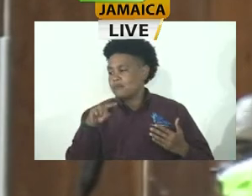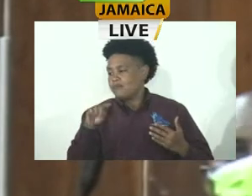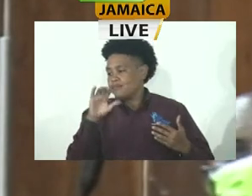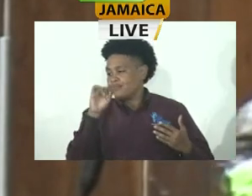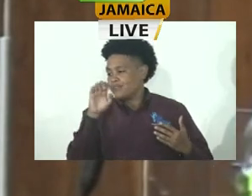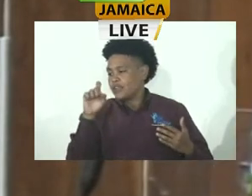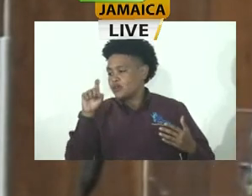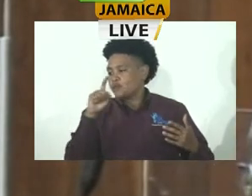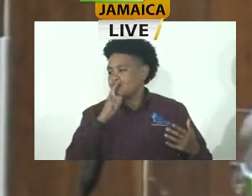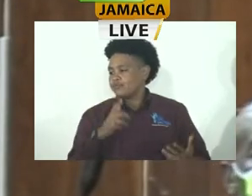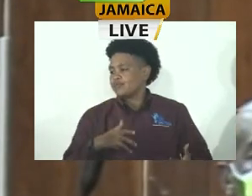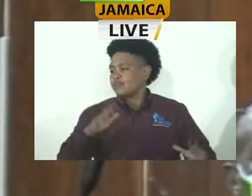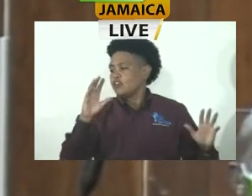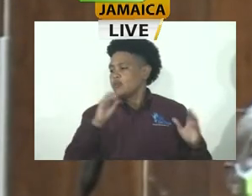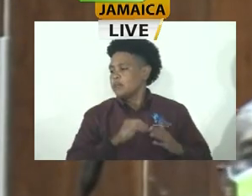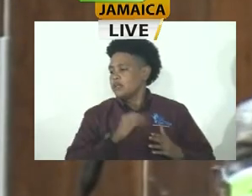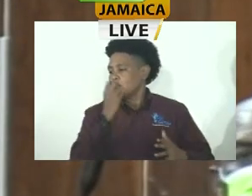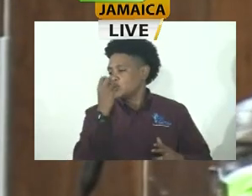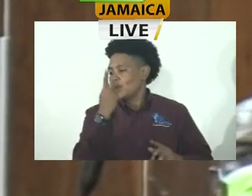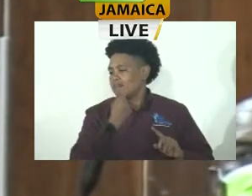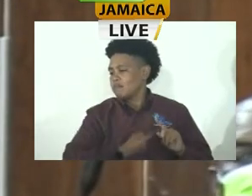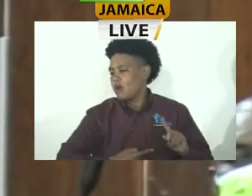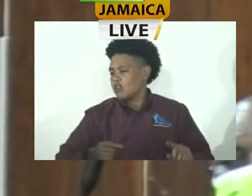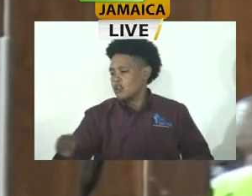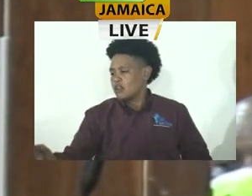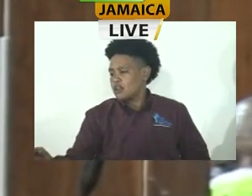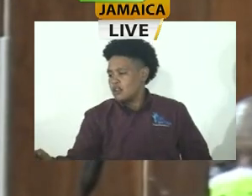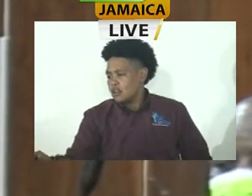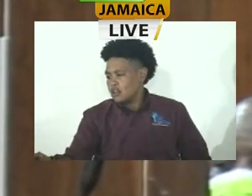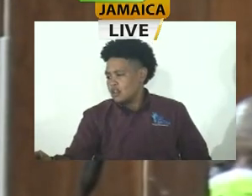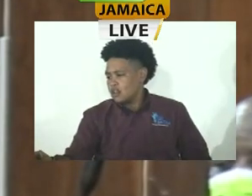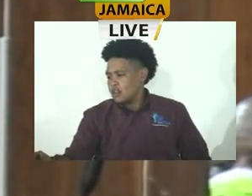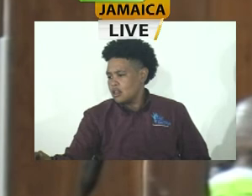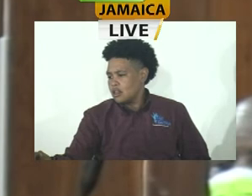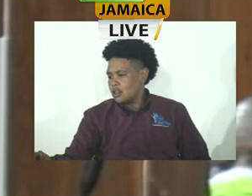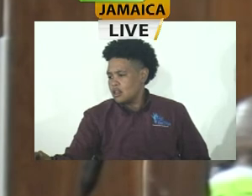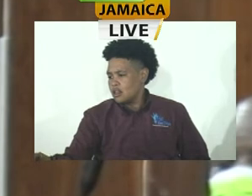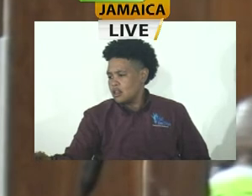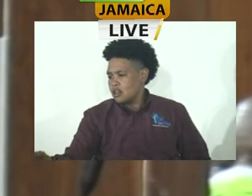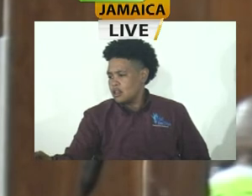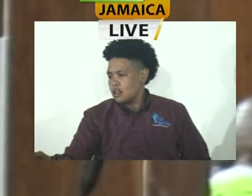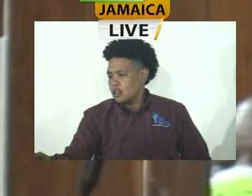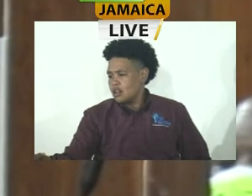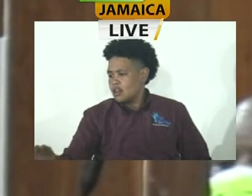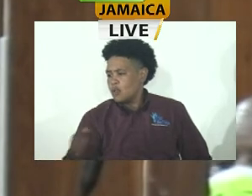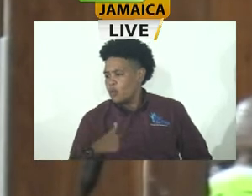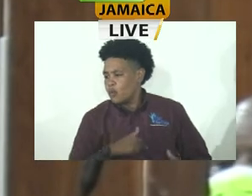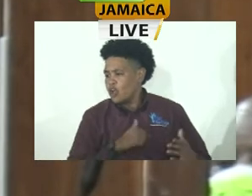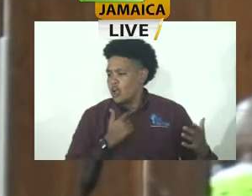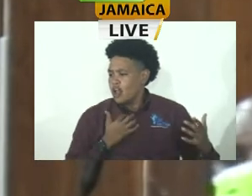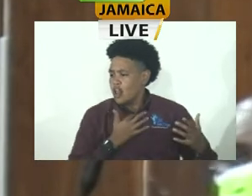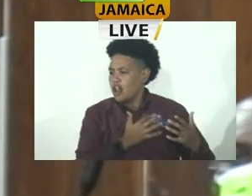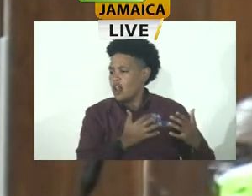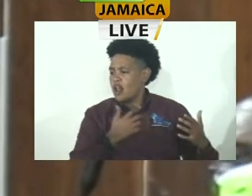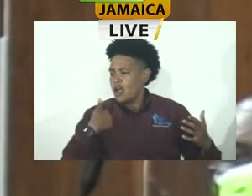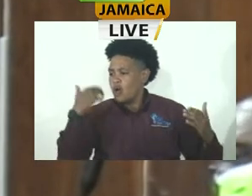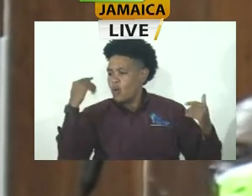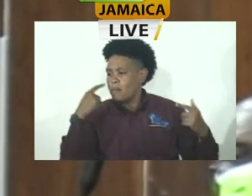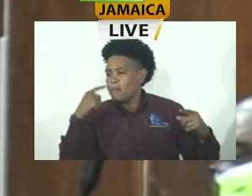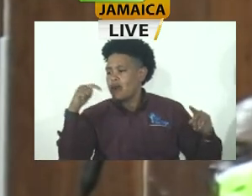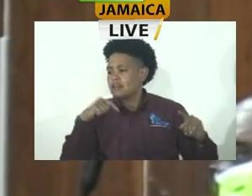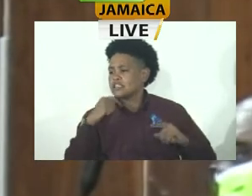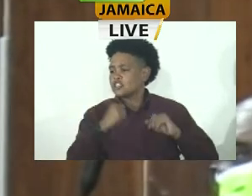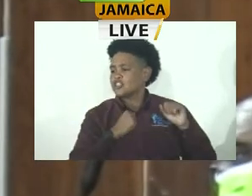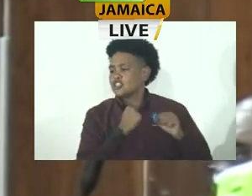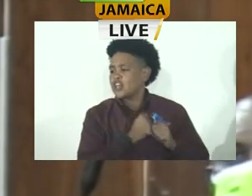should be completed within 12 months we're getting there madam speaker and i hope it is achieved in this fiscal year